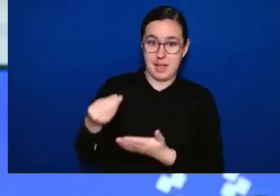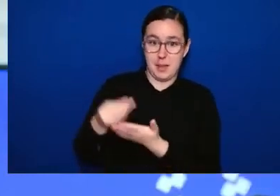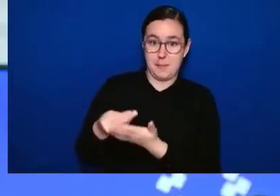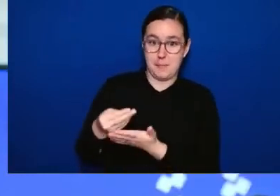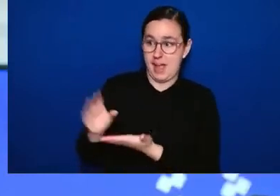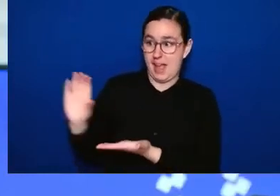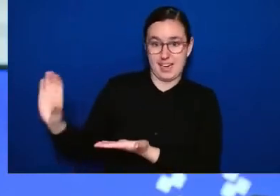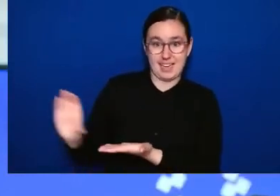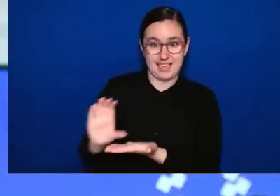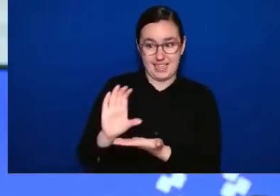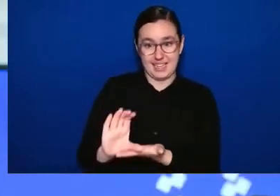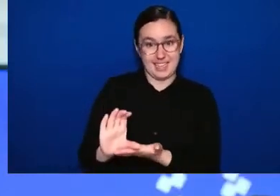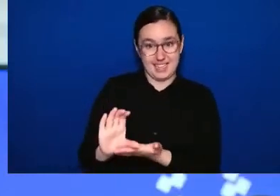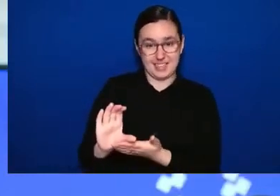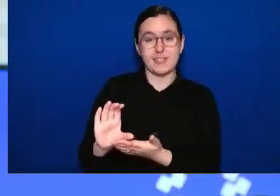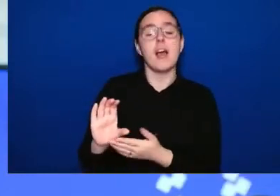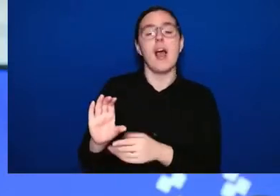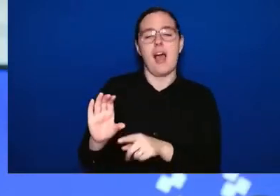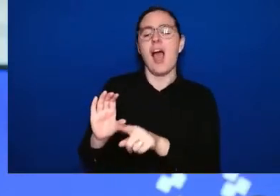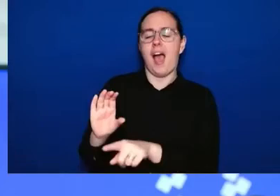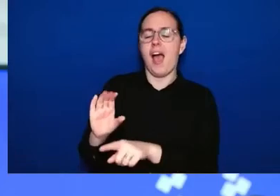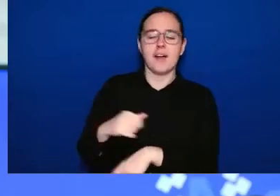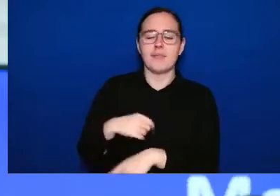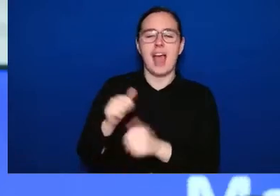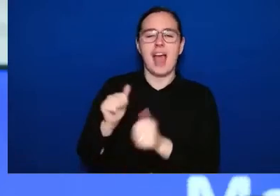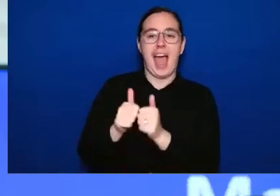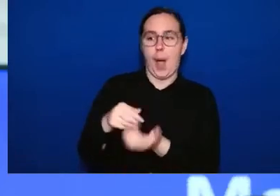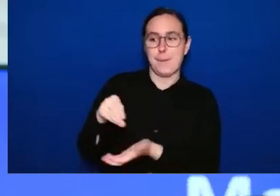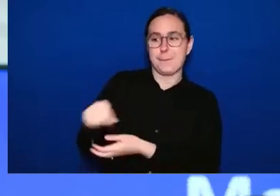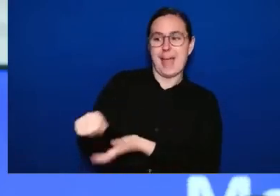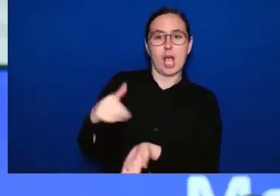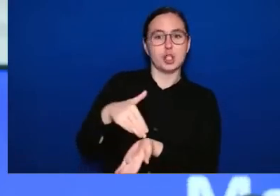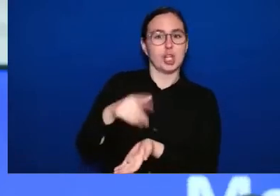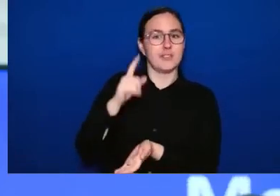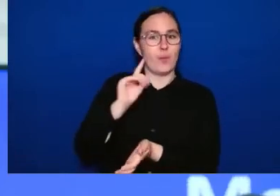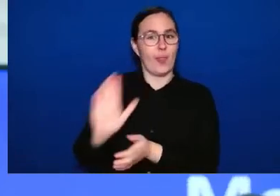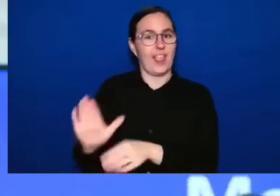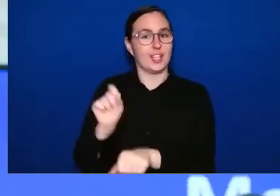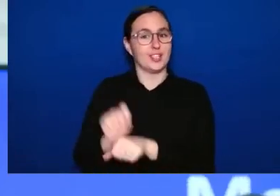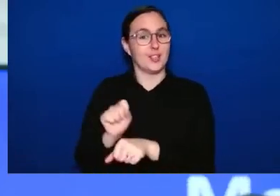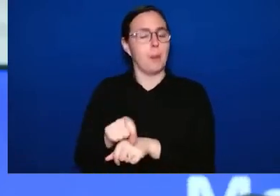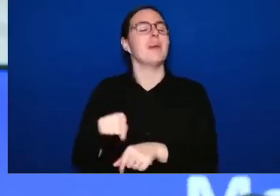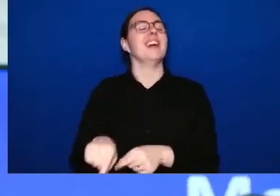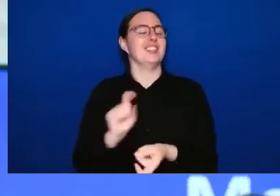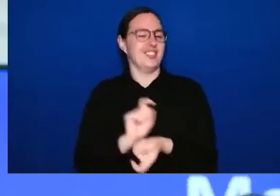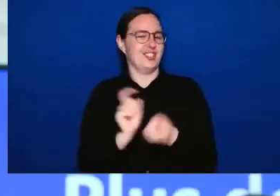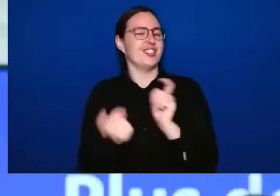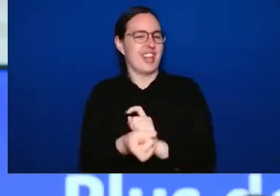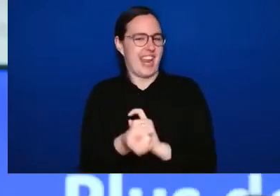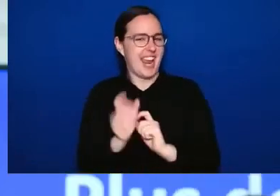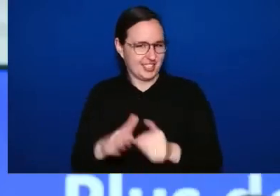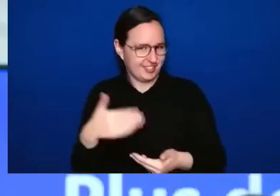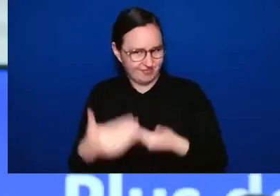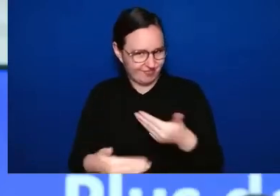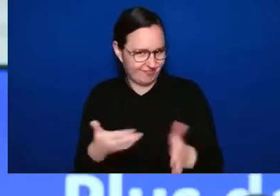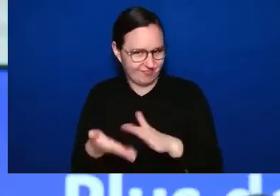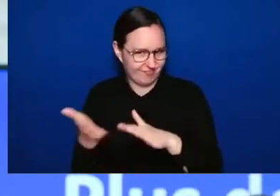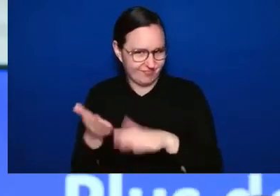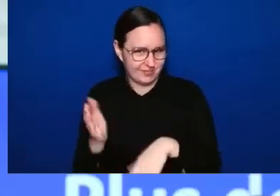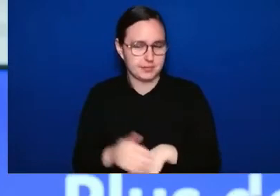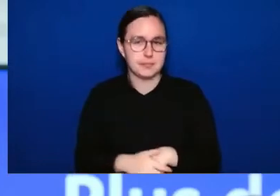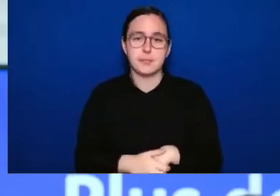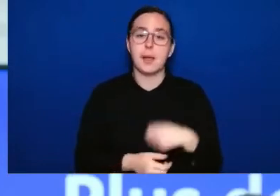actually have family doctors who are trained outside of Canada who aren't able to practice family medicine in British Columbia. They